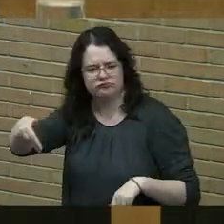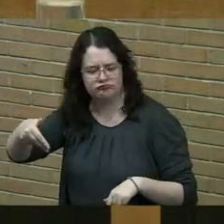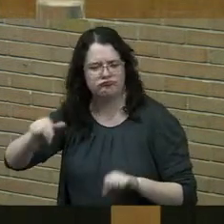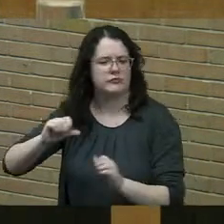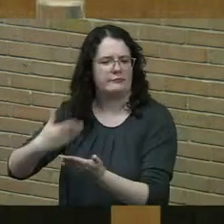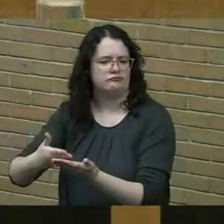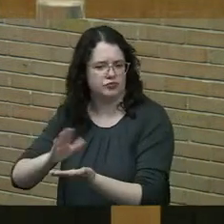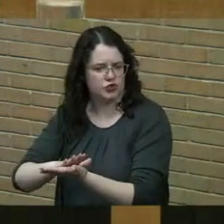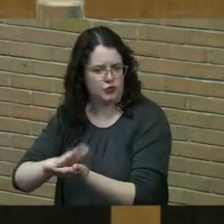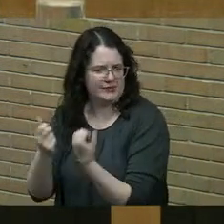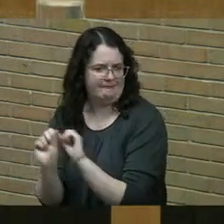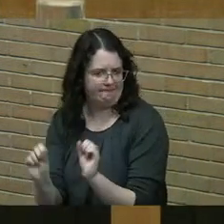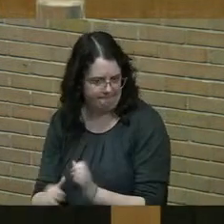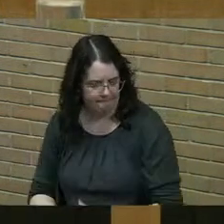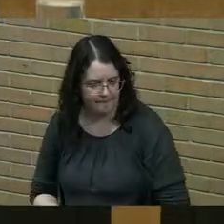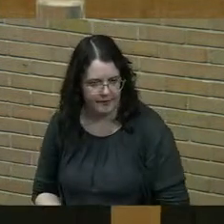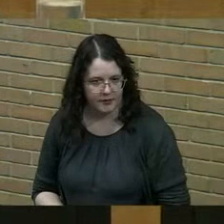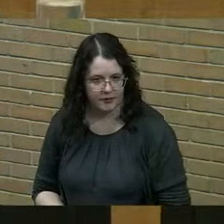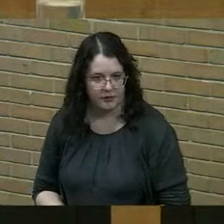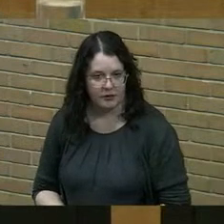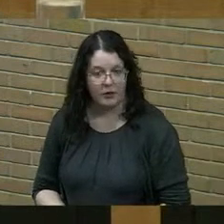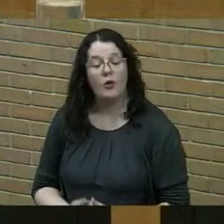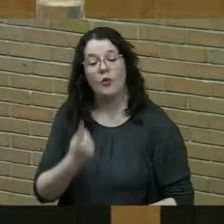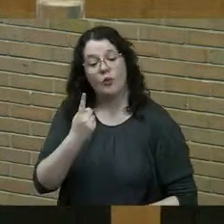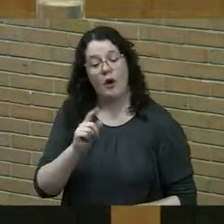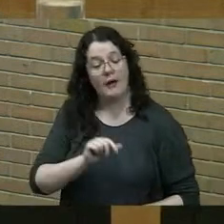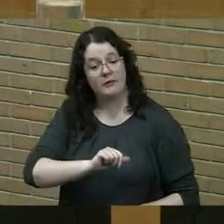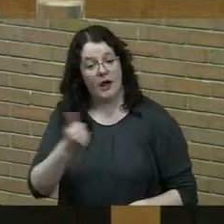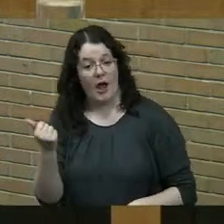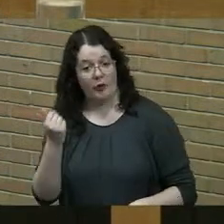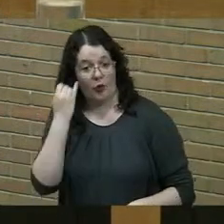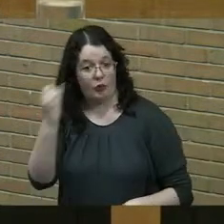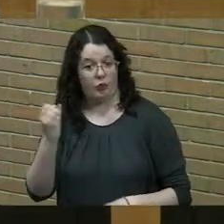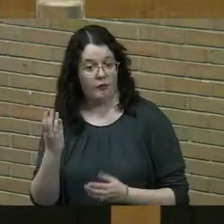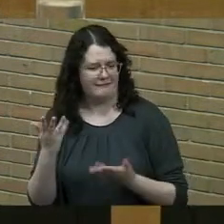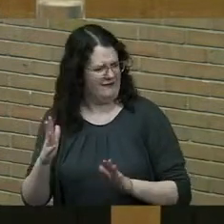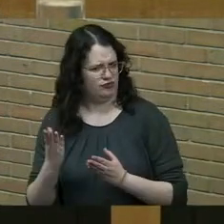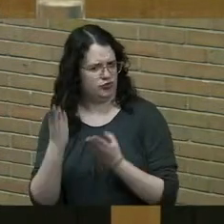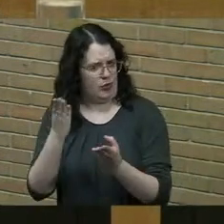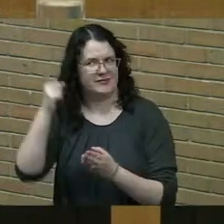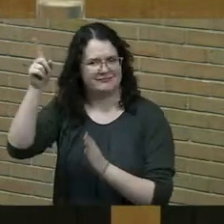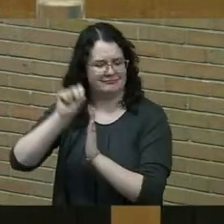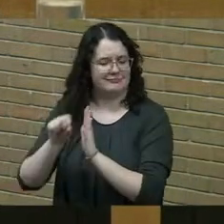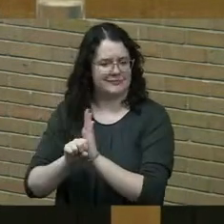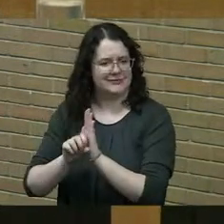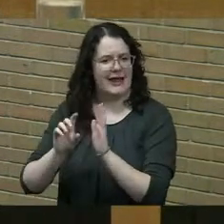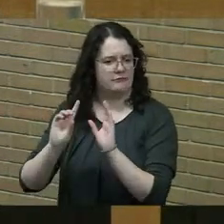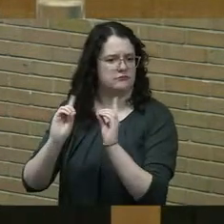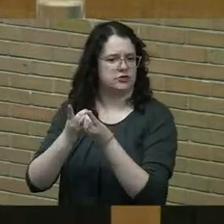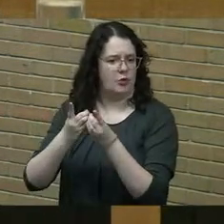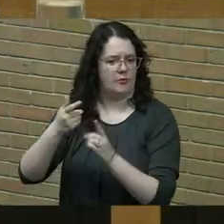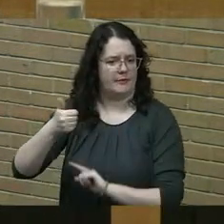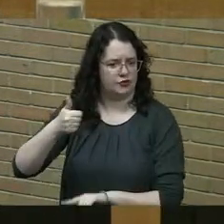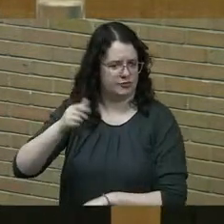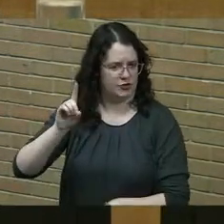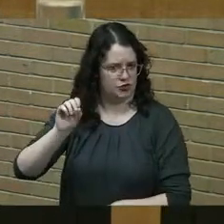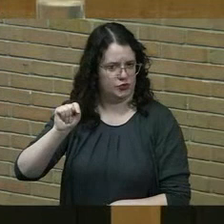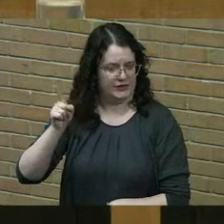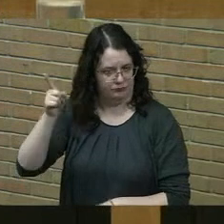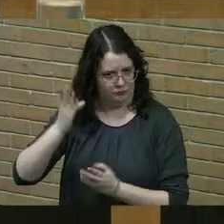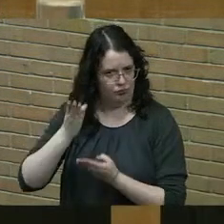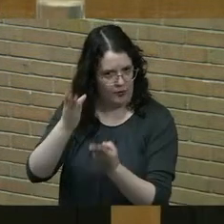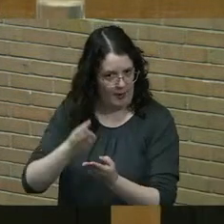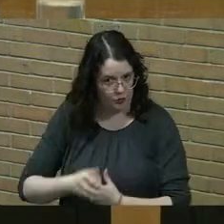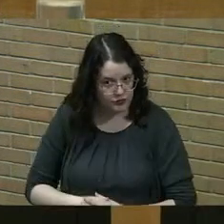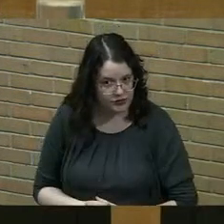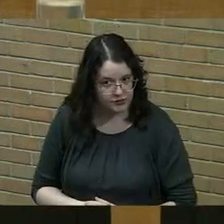school. One alternative that was proposed by the State Department of Transportation